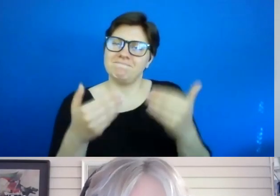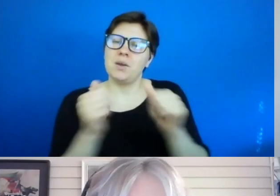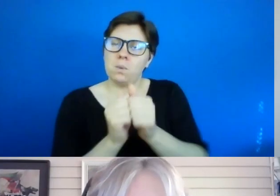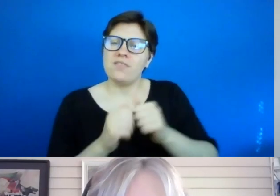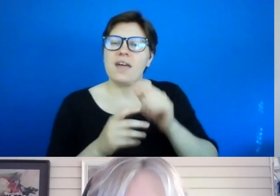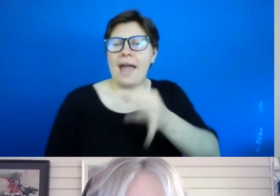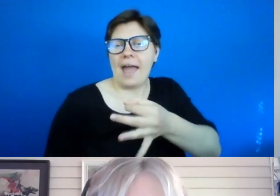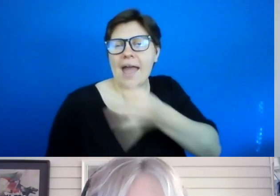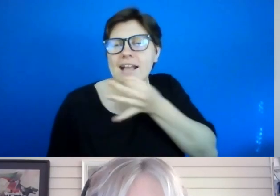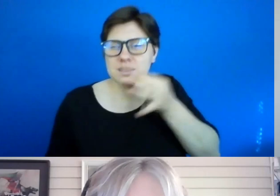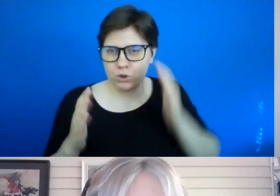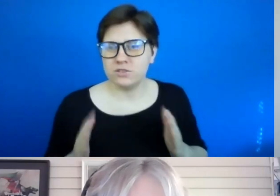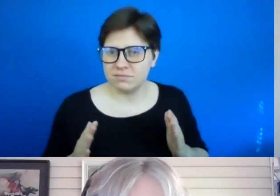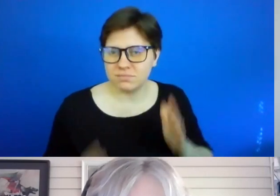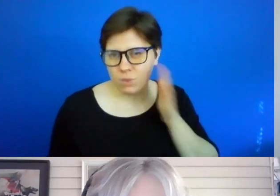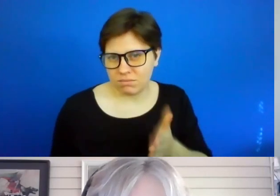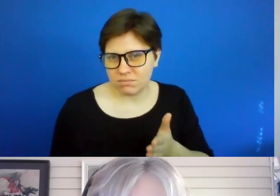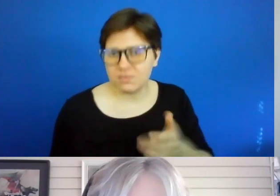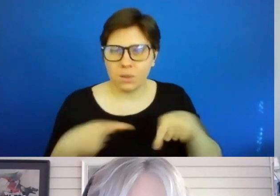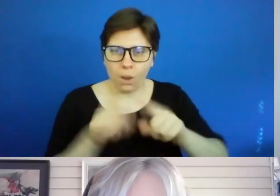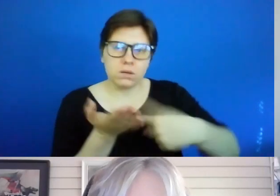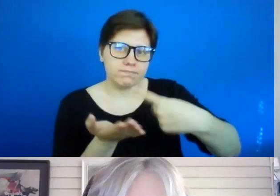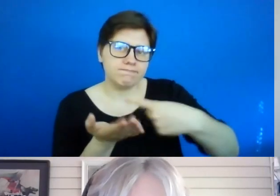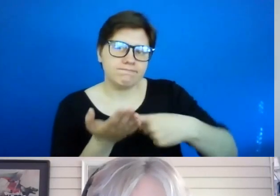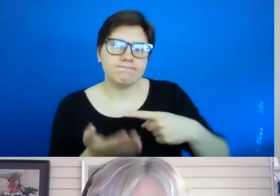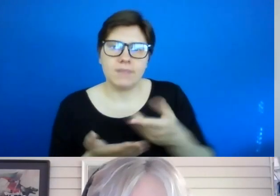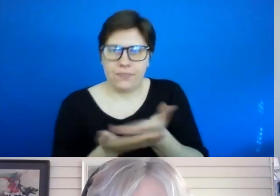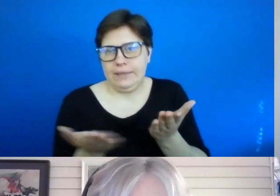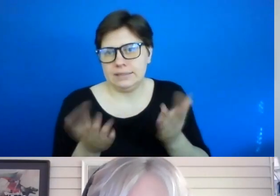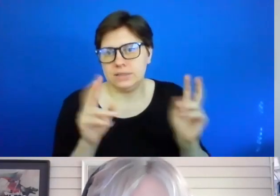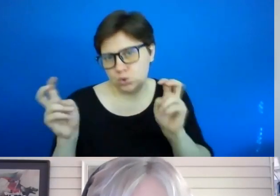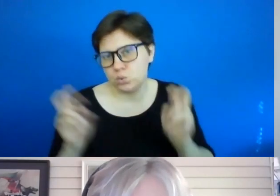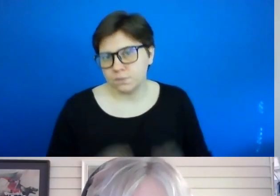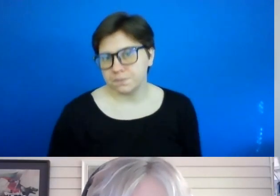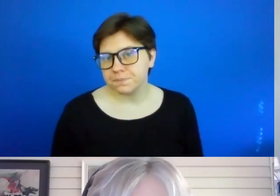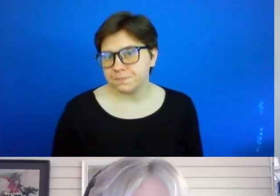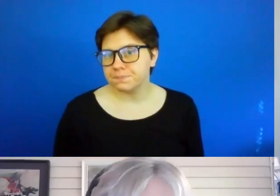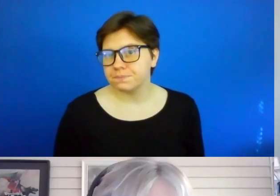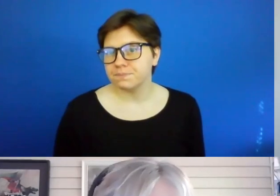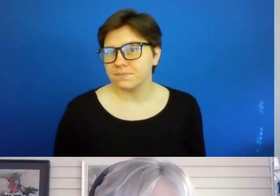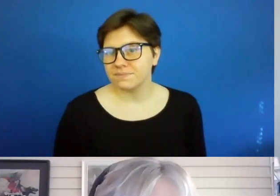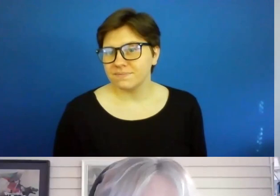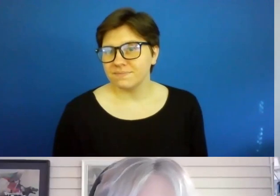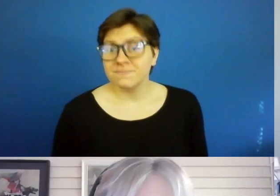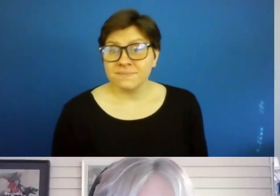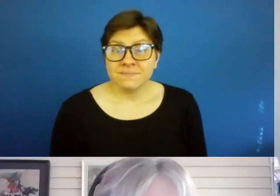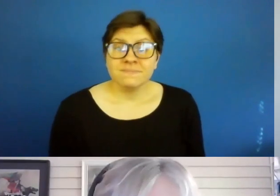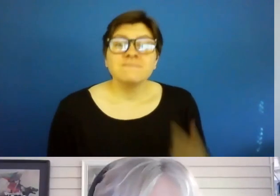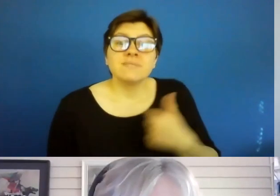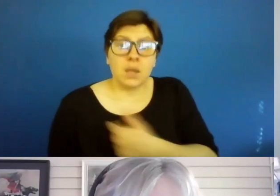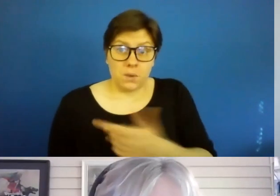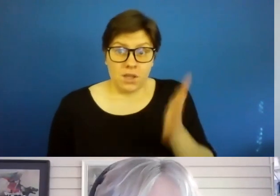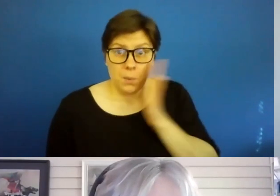expert hands in working our way through some of the issues that are raised in this in this debate today. We are going to allow